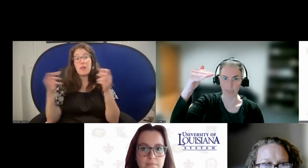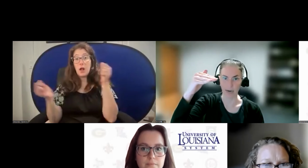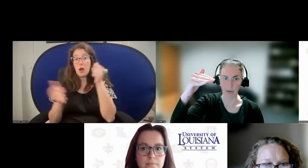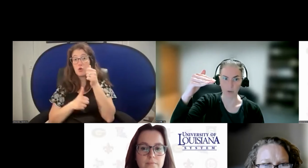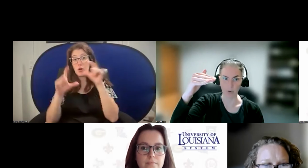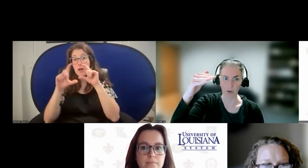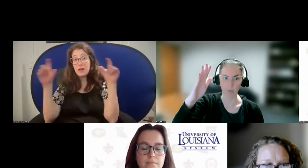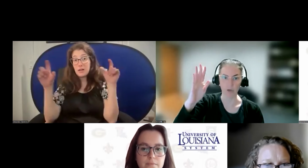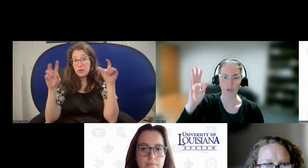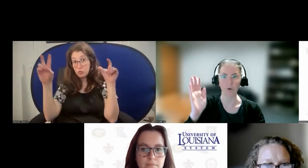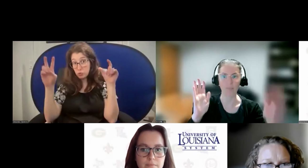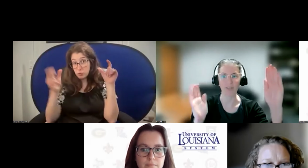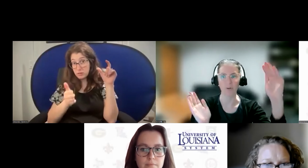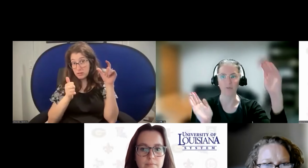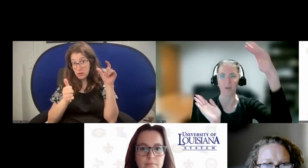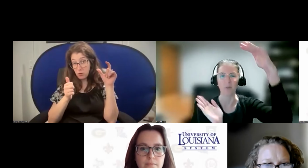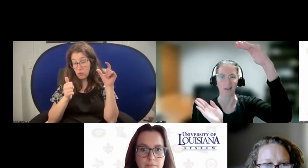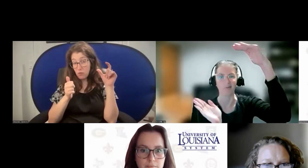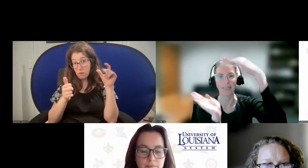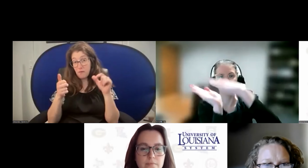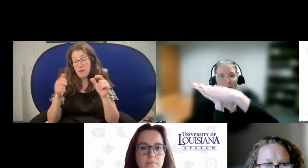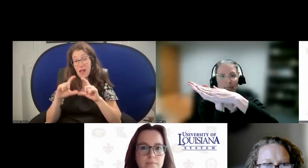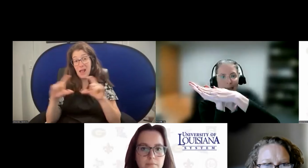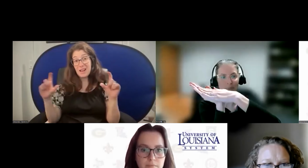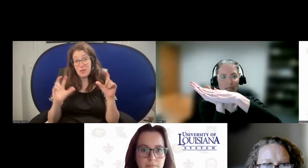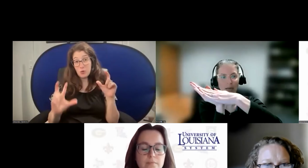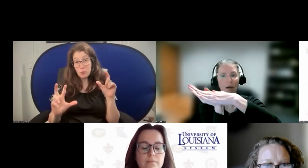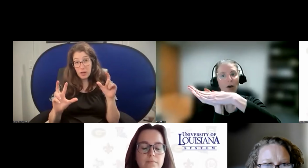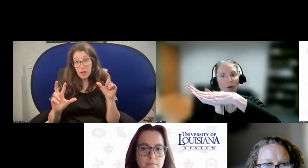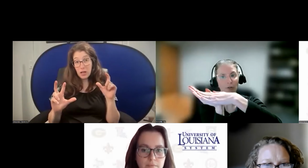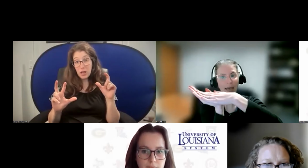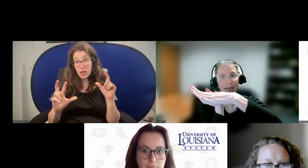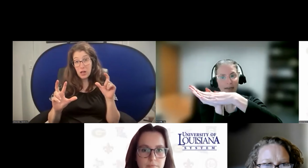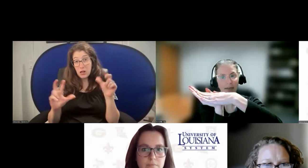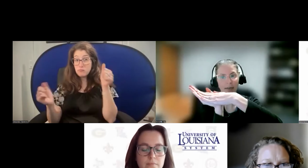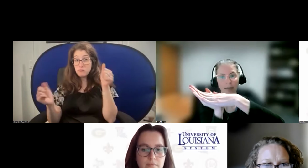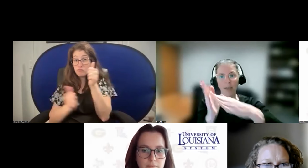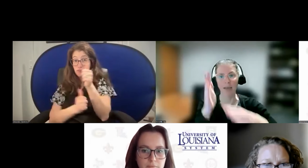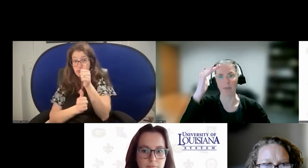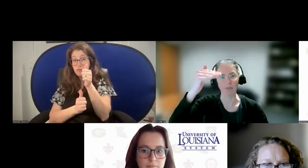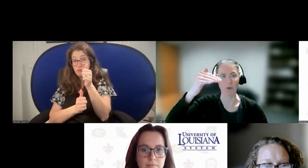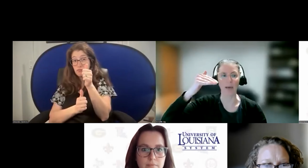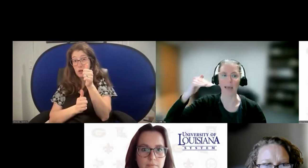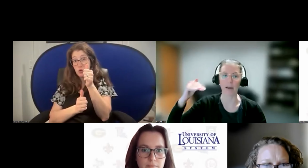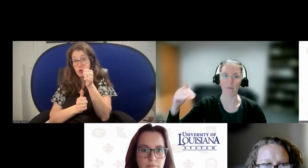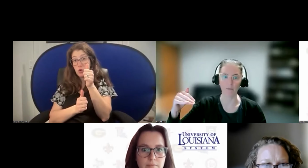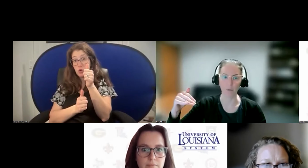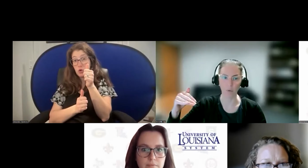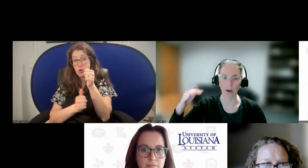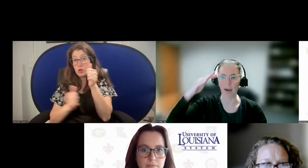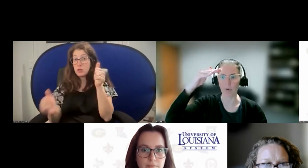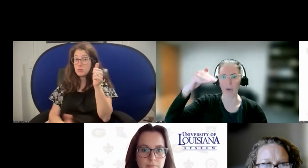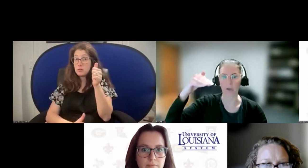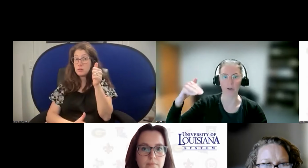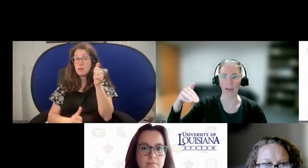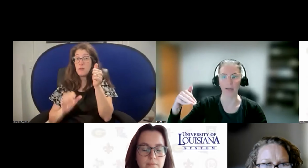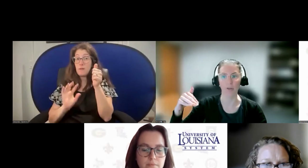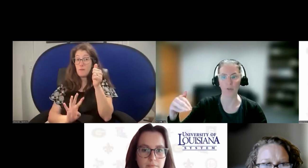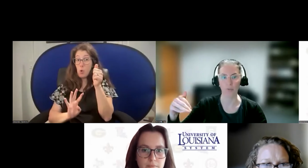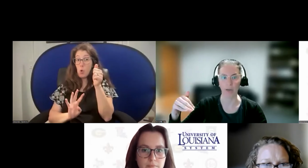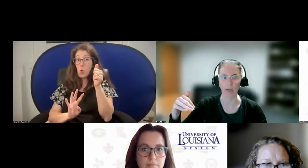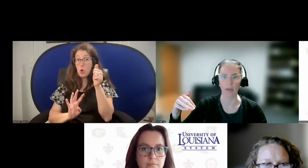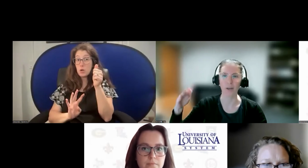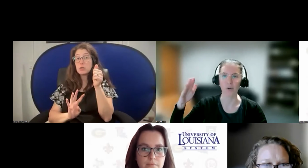2 that is heading 3 would show up as sort of, you can think of it as like collapsing under that. And then if you had a heading 4, that would be under